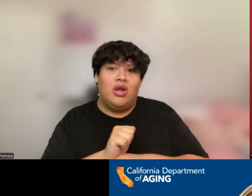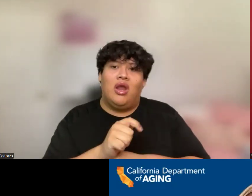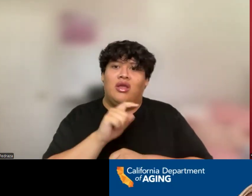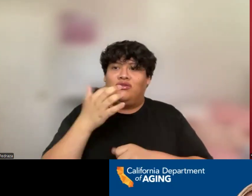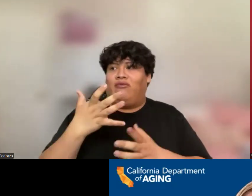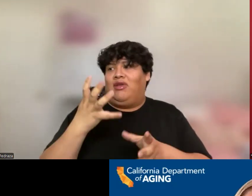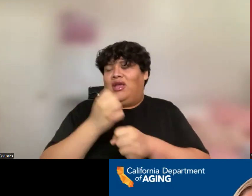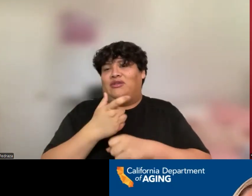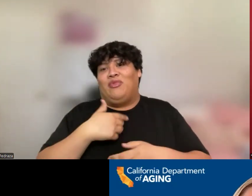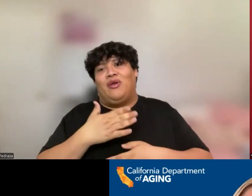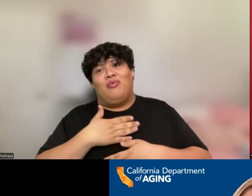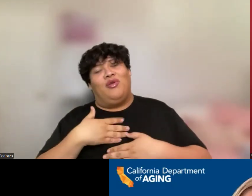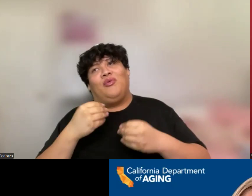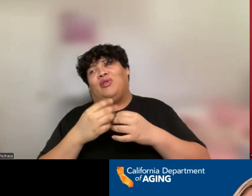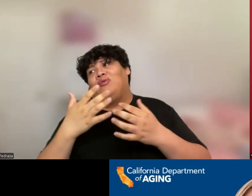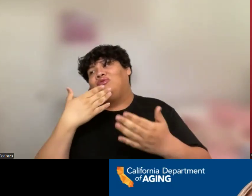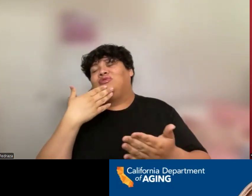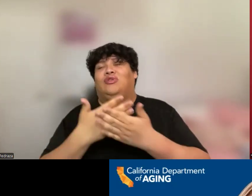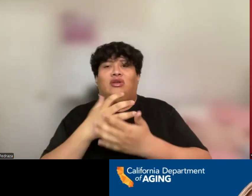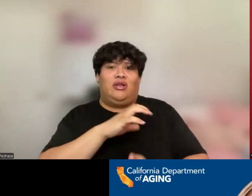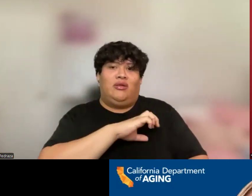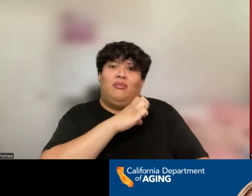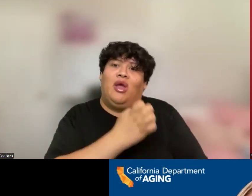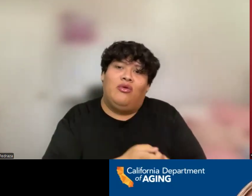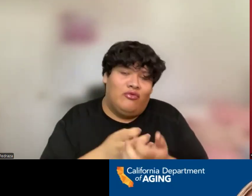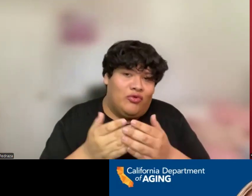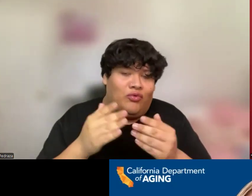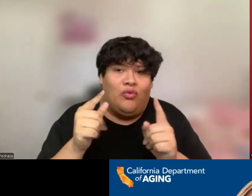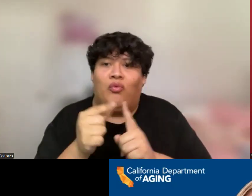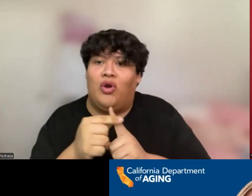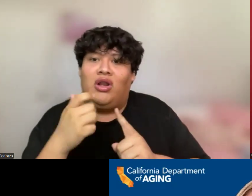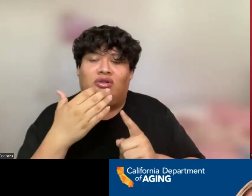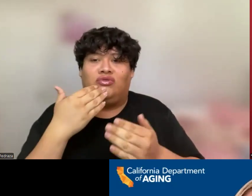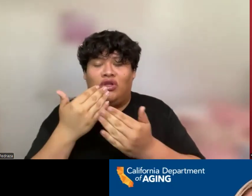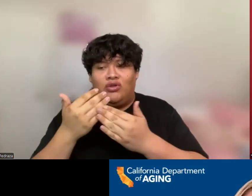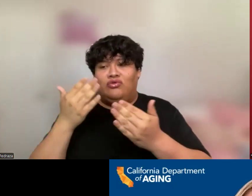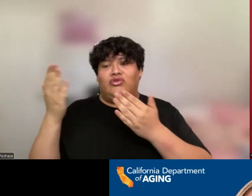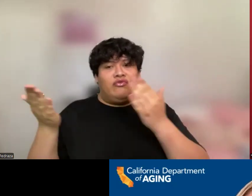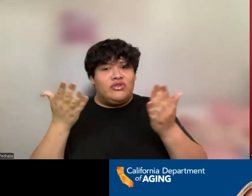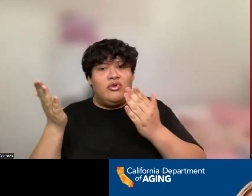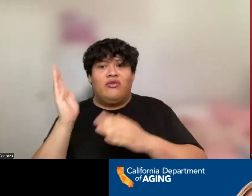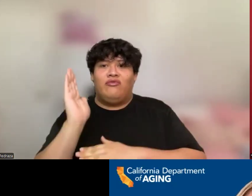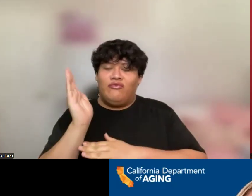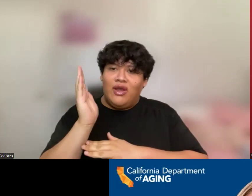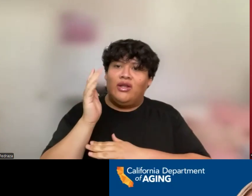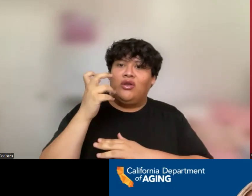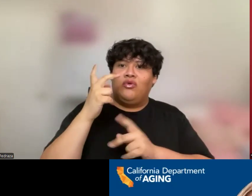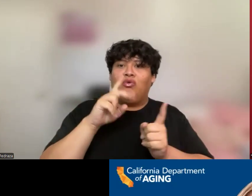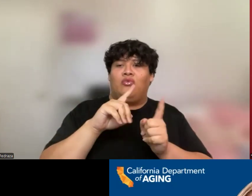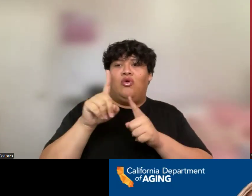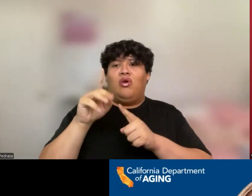breath from those very powerful words that Jax shared with us. And I think as service providers, are in our roles outside